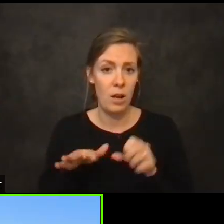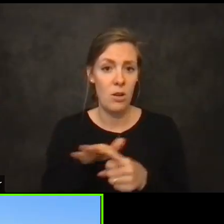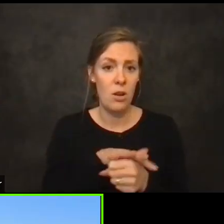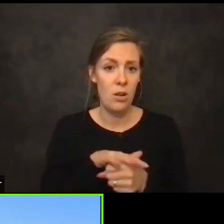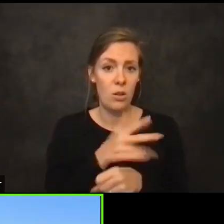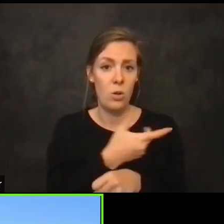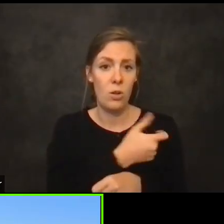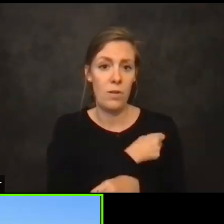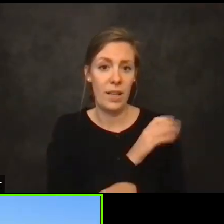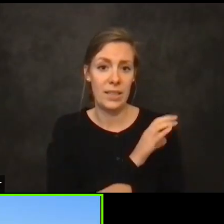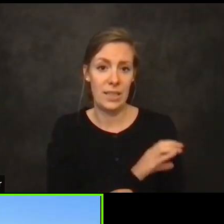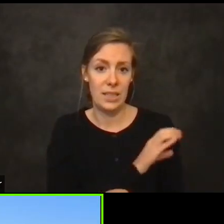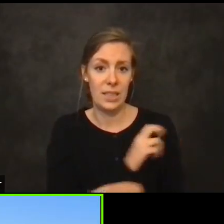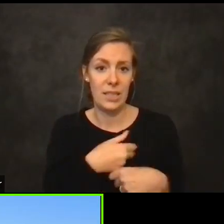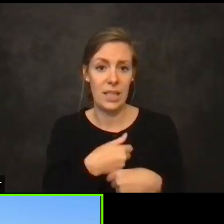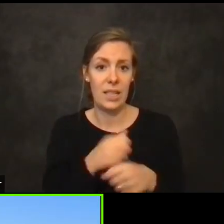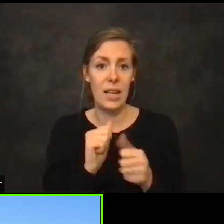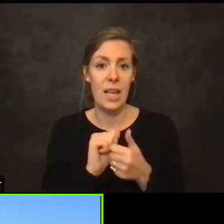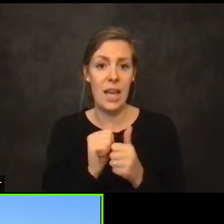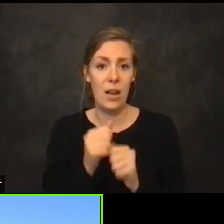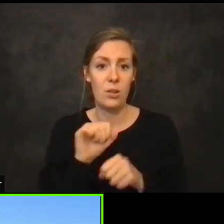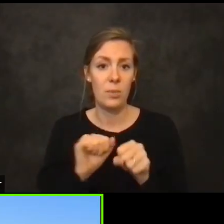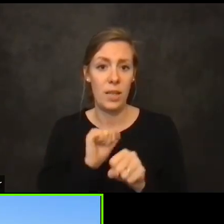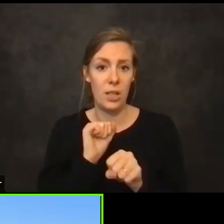make an appointment at